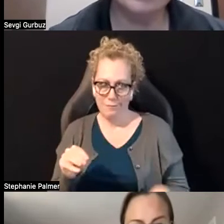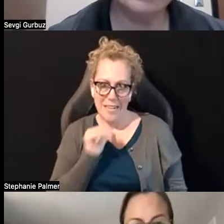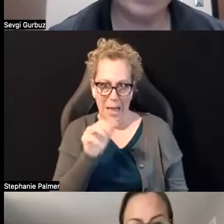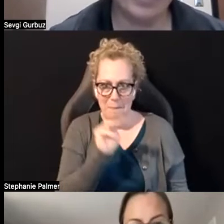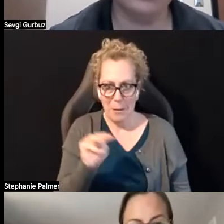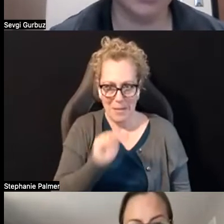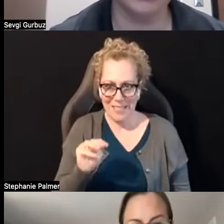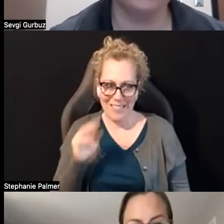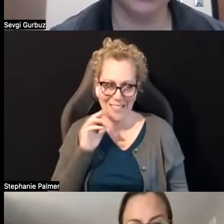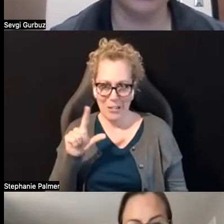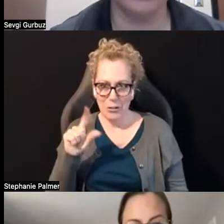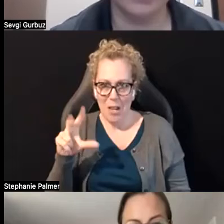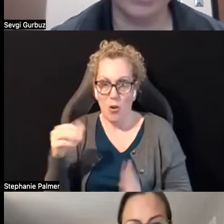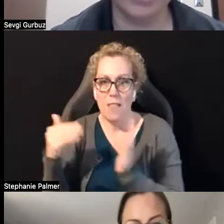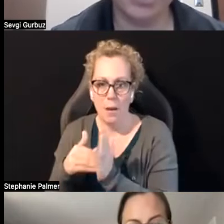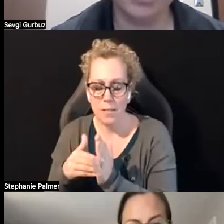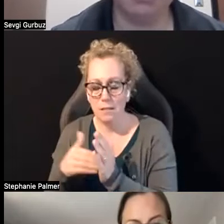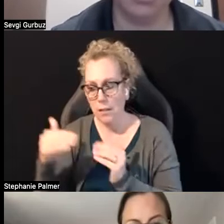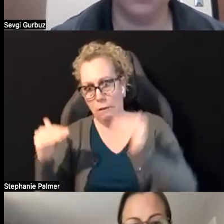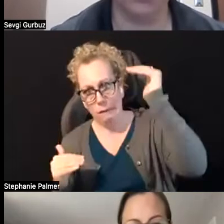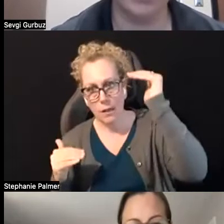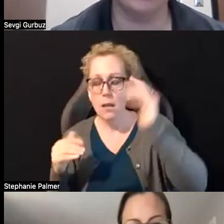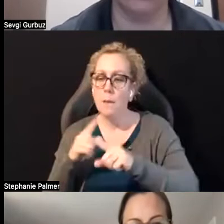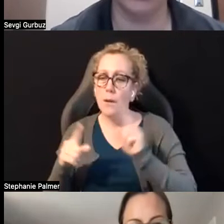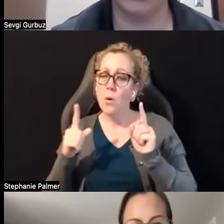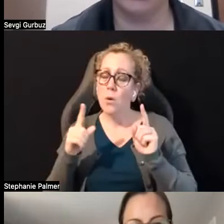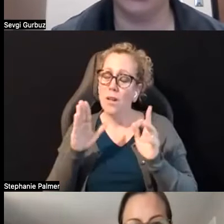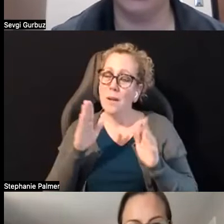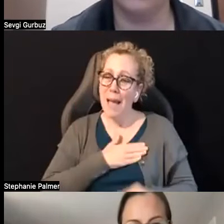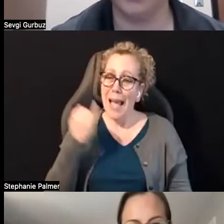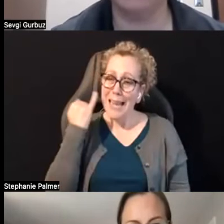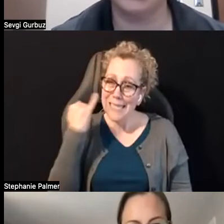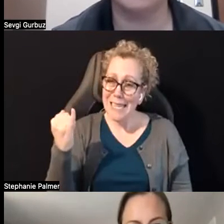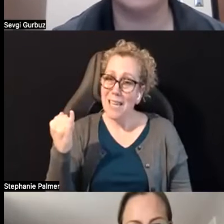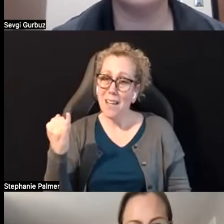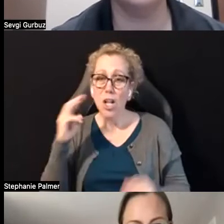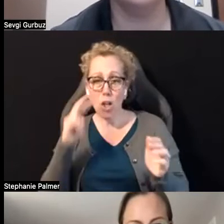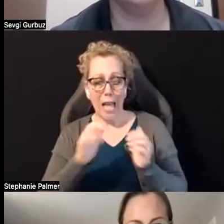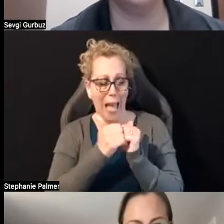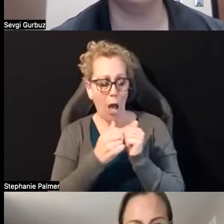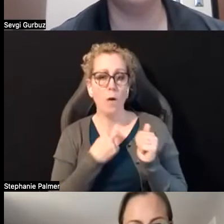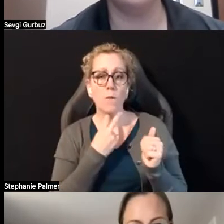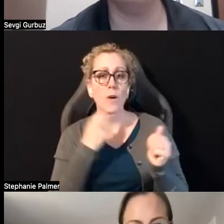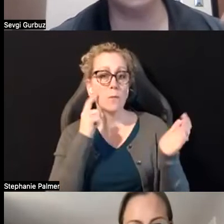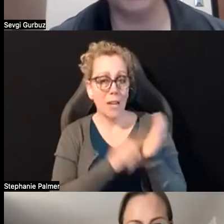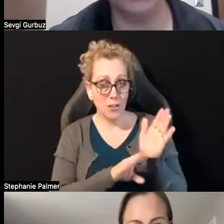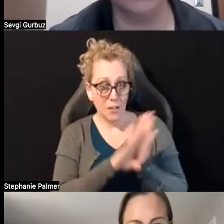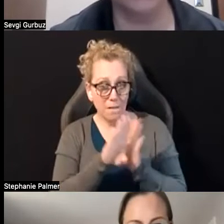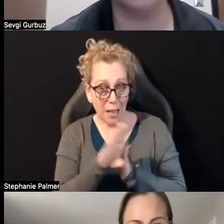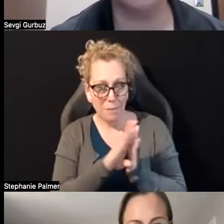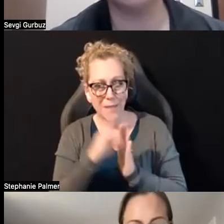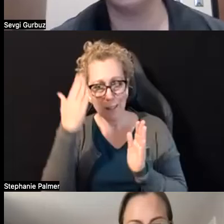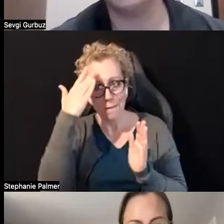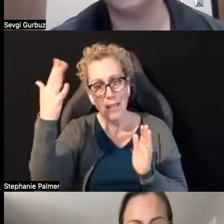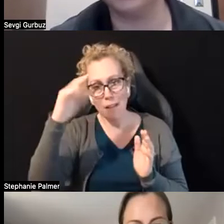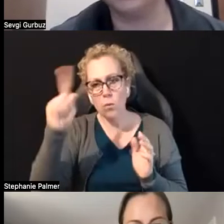One idea that I have kind of philosophically, stemming from the way that voice recognition developed, is that, every time we